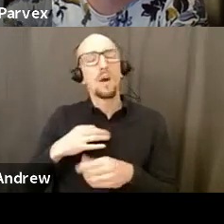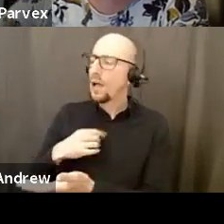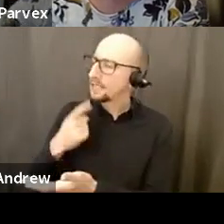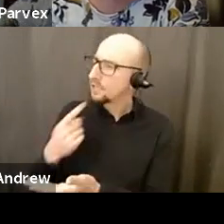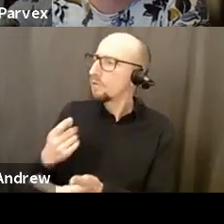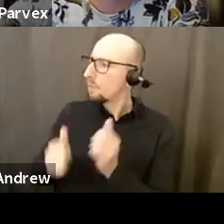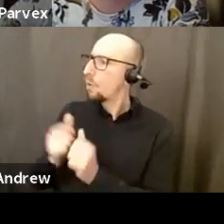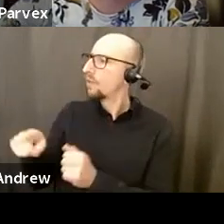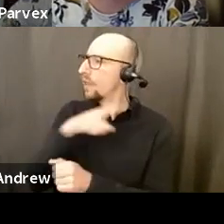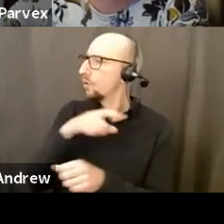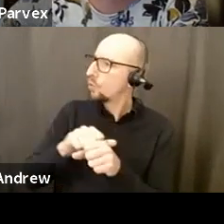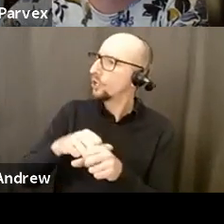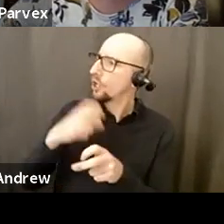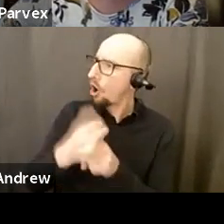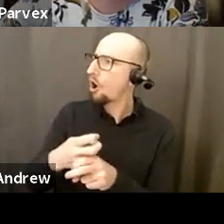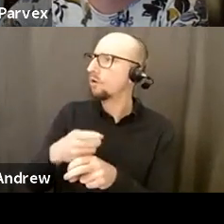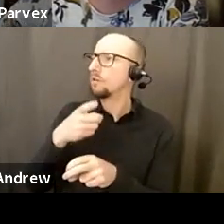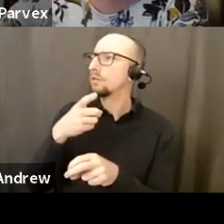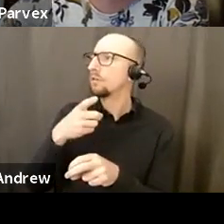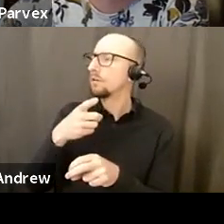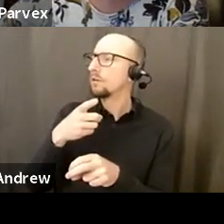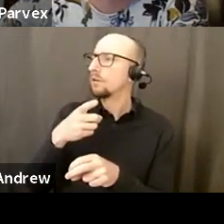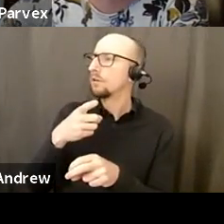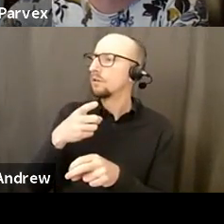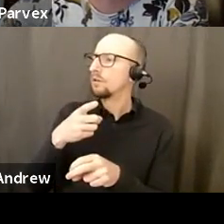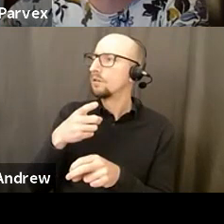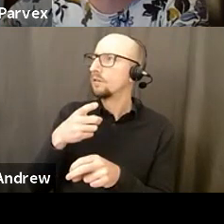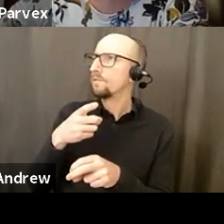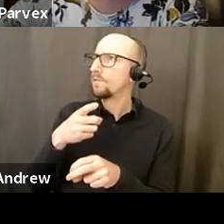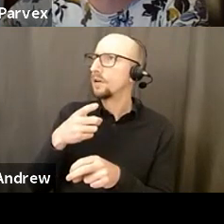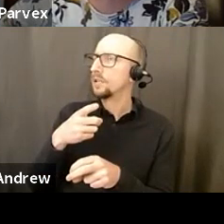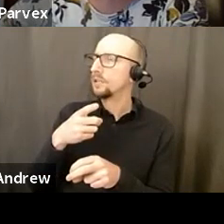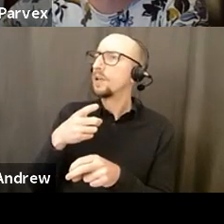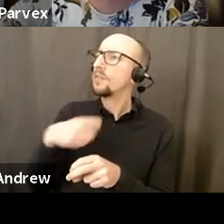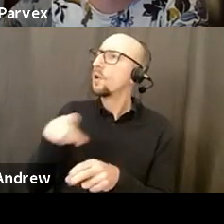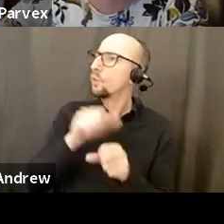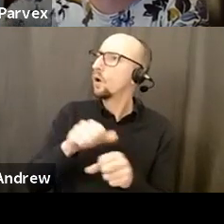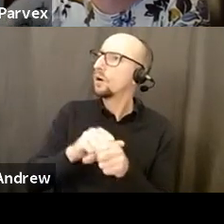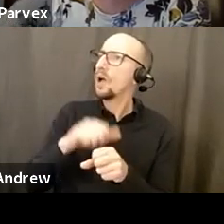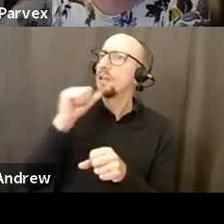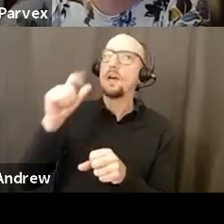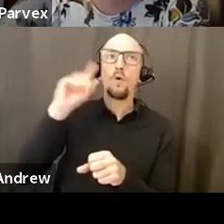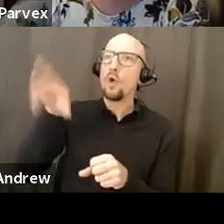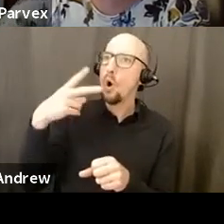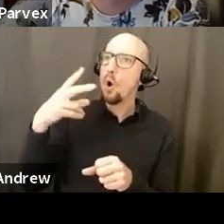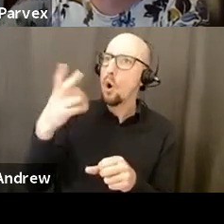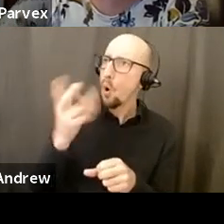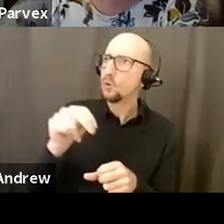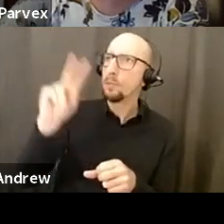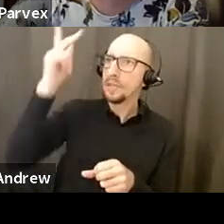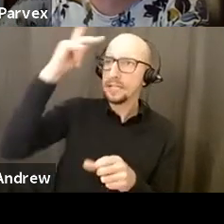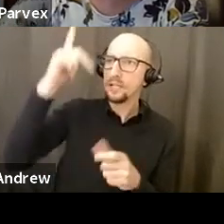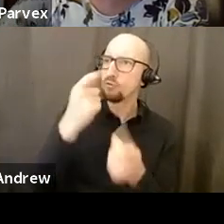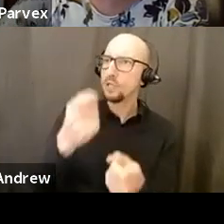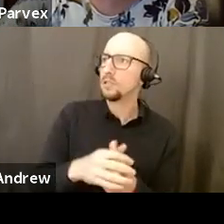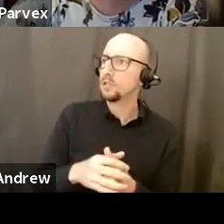most of them are working hard for fairness, not working for their own political interest or interest. He